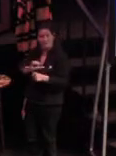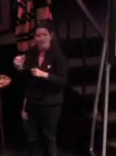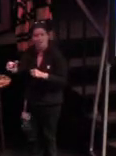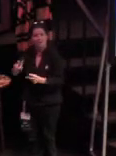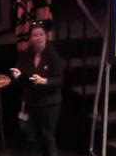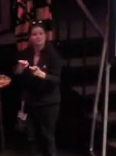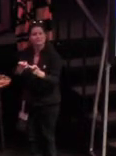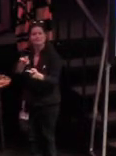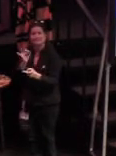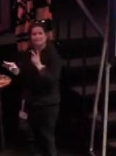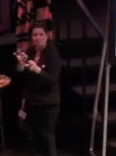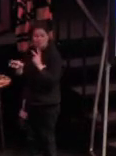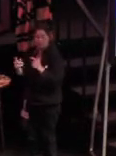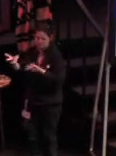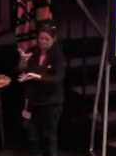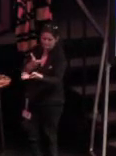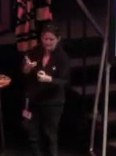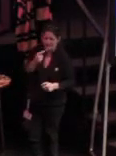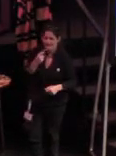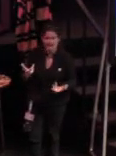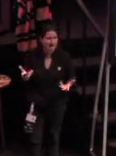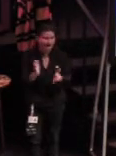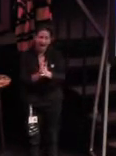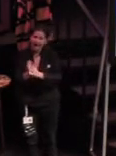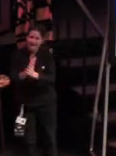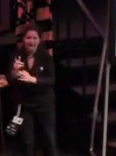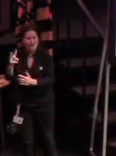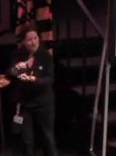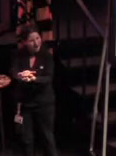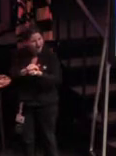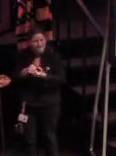like, this is it. I mean, obviously you're gonna hire me, but anyway, I'll talk about the play.